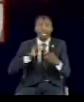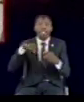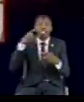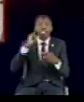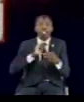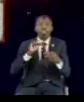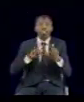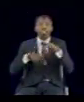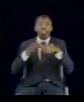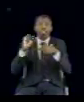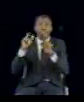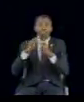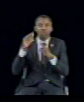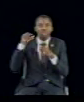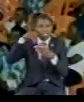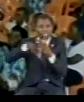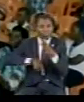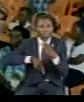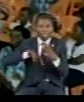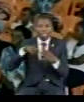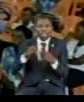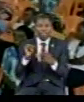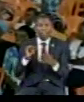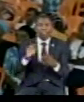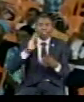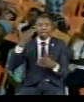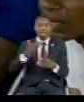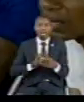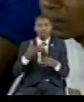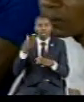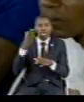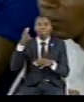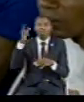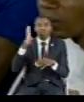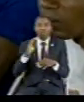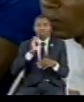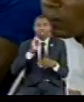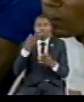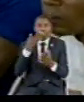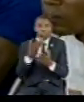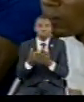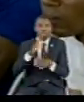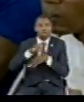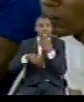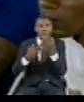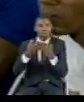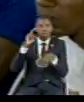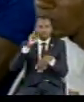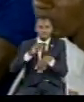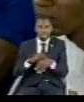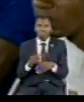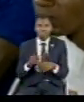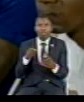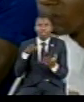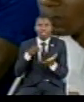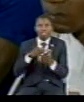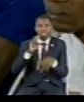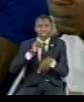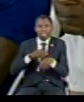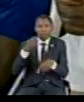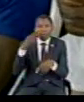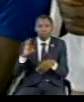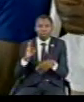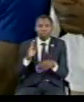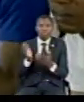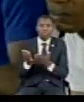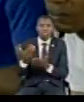Jesus. Our Lord is good all the time. Indeed, it is a season of recovering all. For now, we return to the state